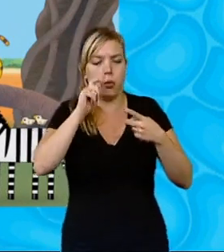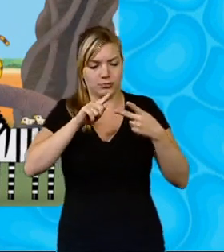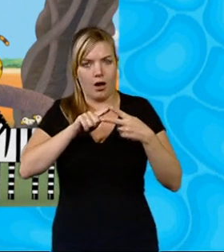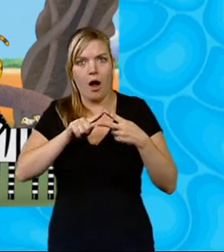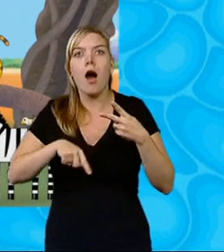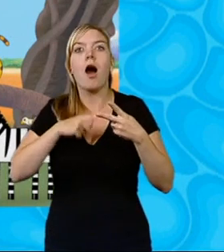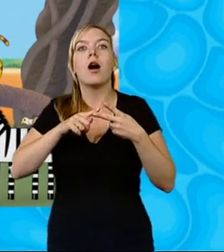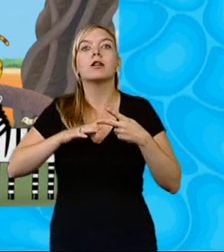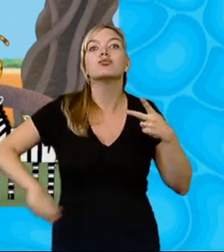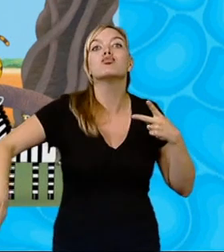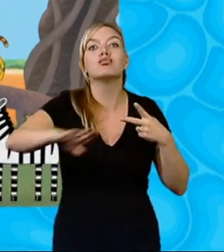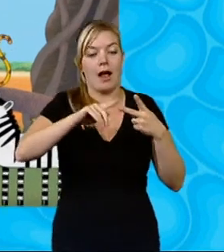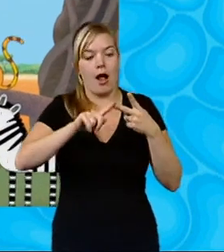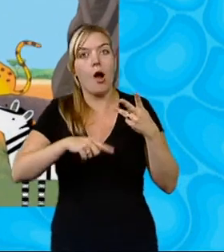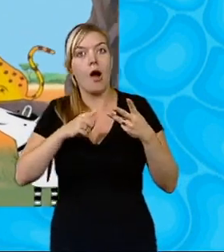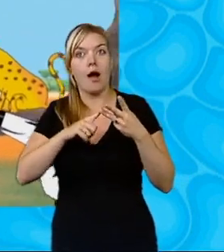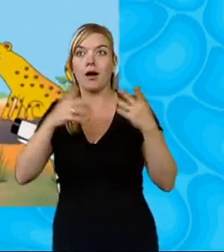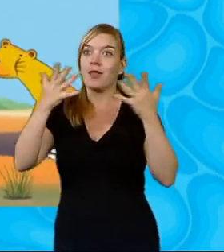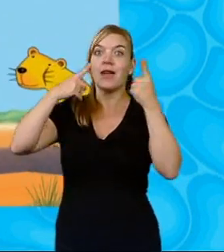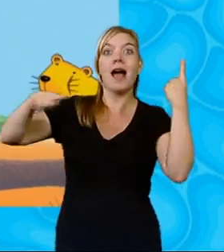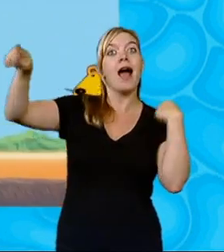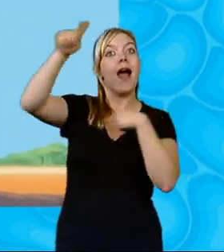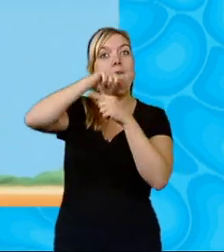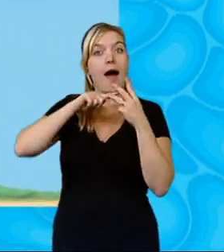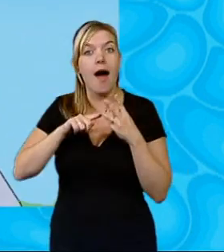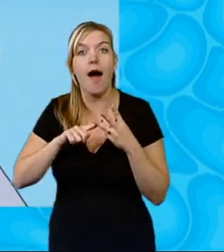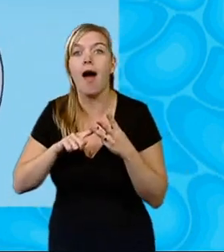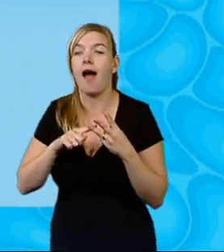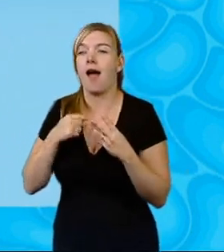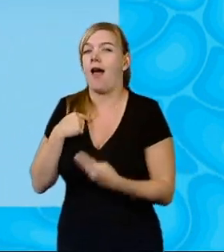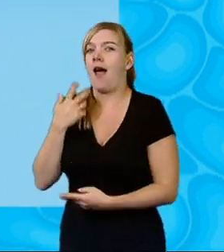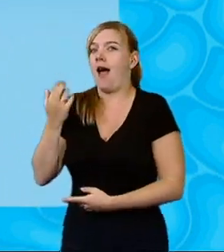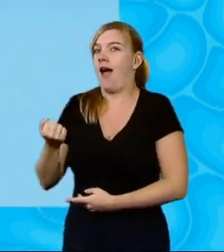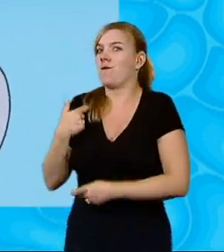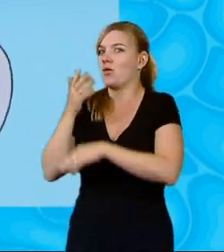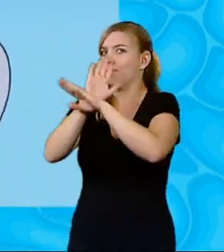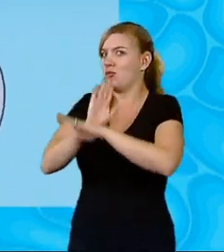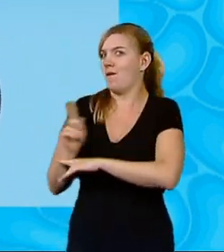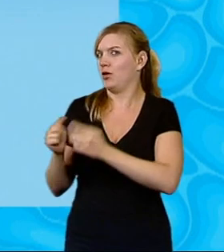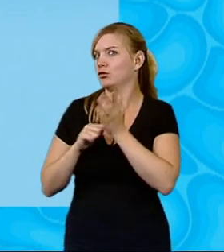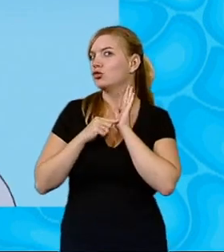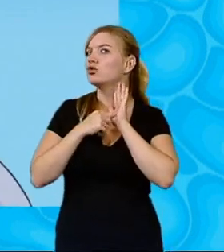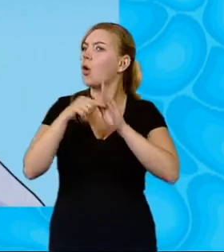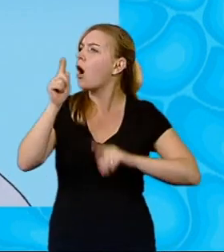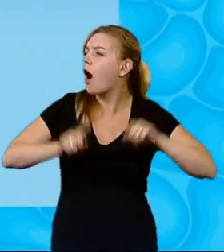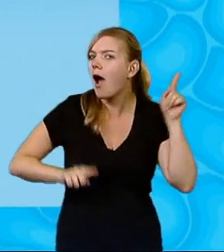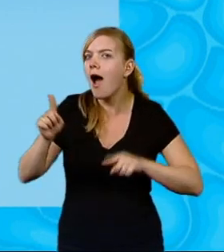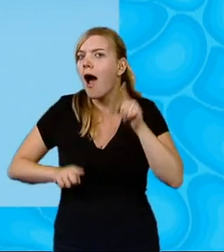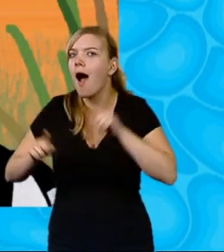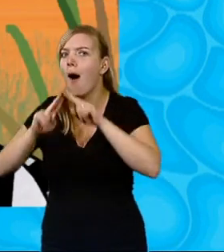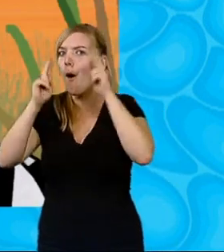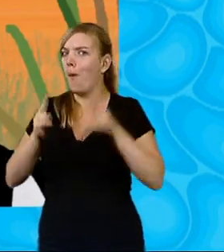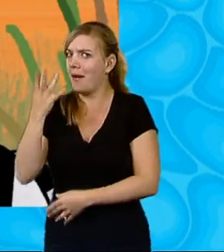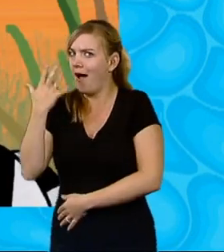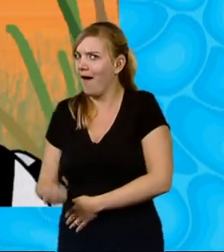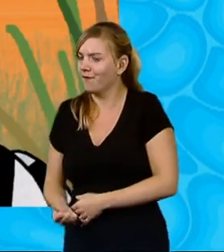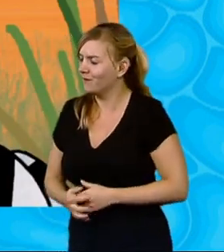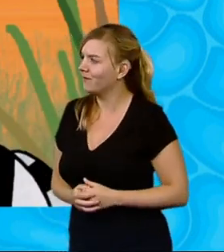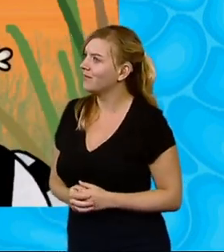or high up in the air. And I may just have some movies to show us the amazing variety of homes there are.